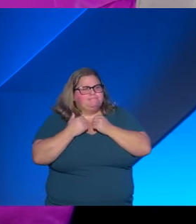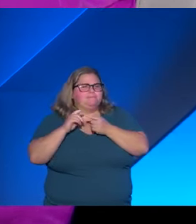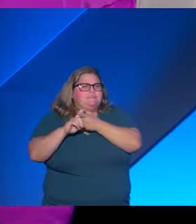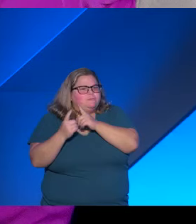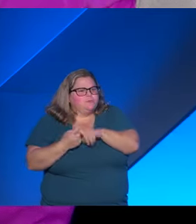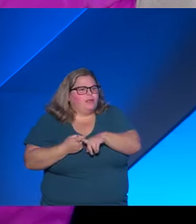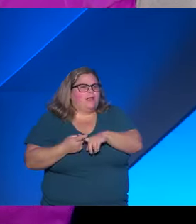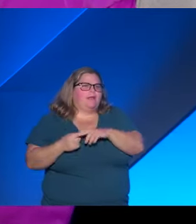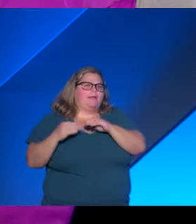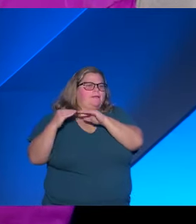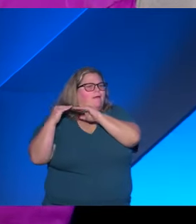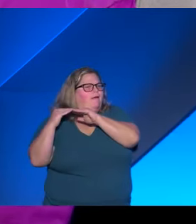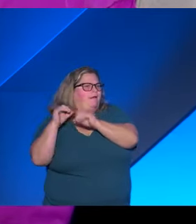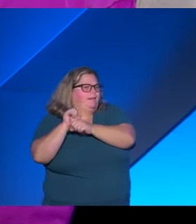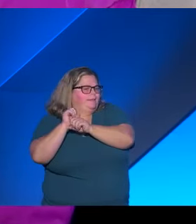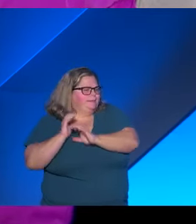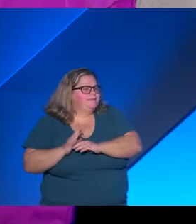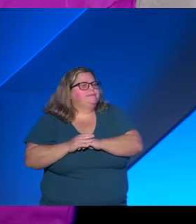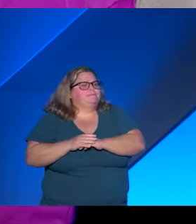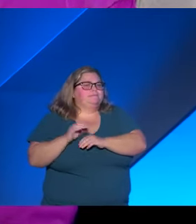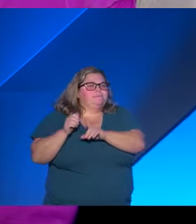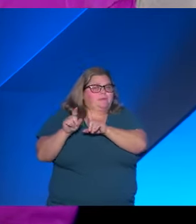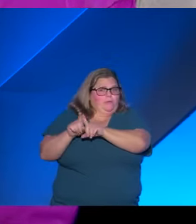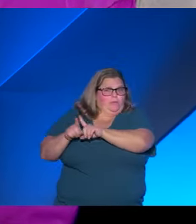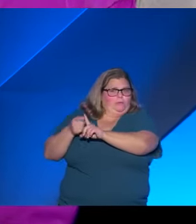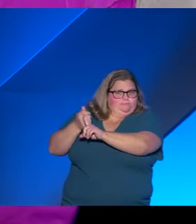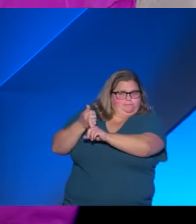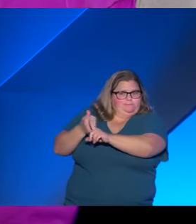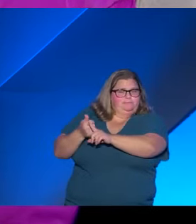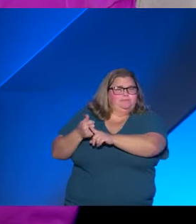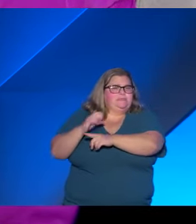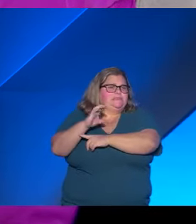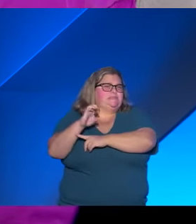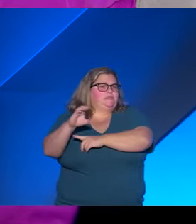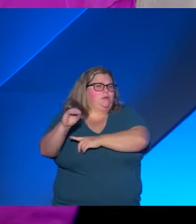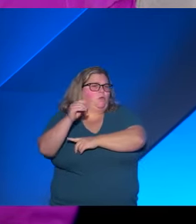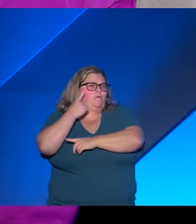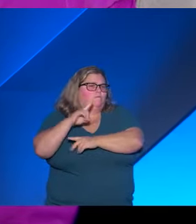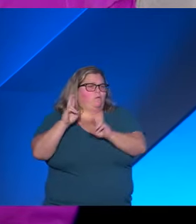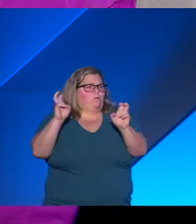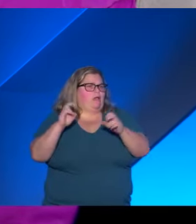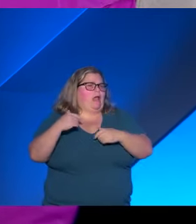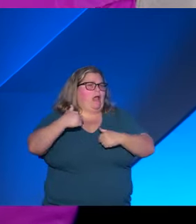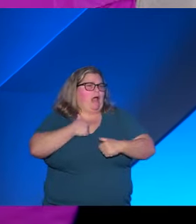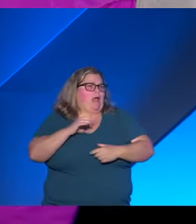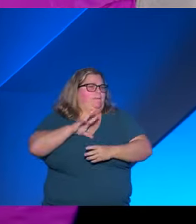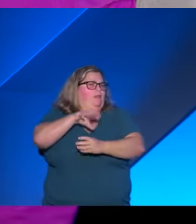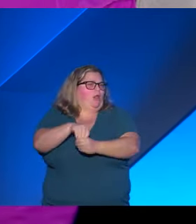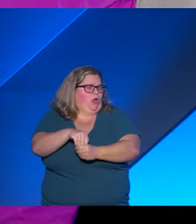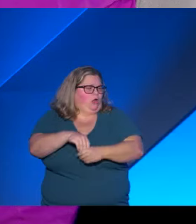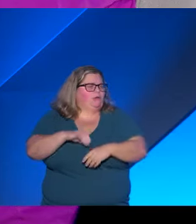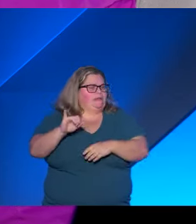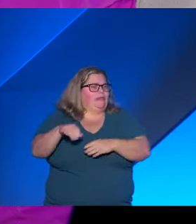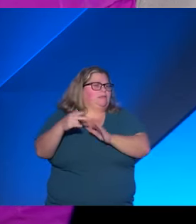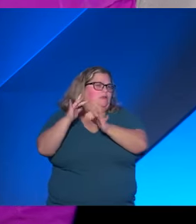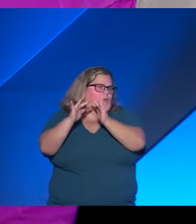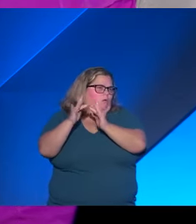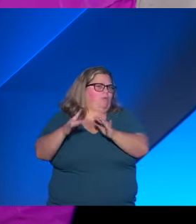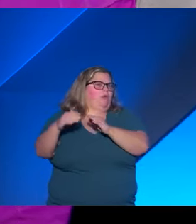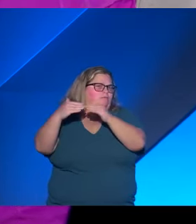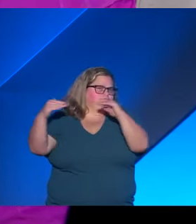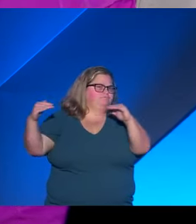colleague, Rajkumari is also the CEO of ibelong, which is a platform offering on-demand resources